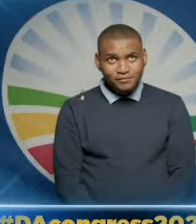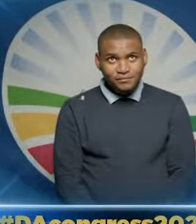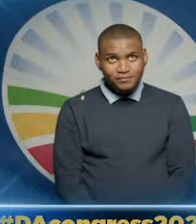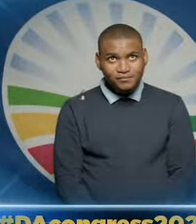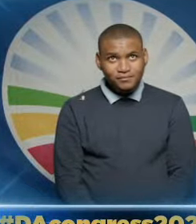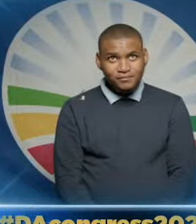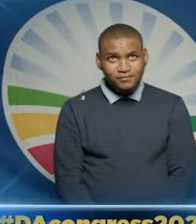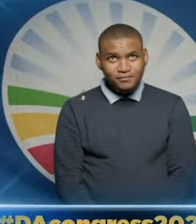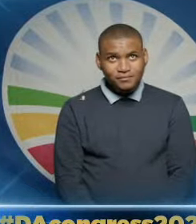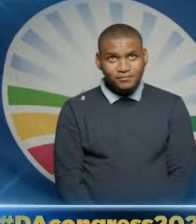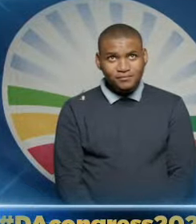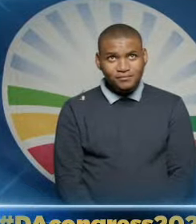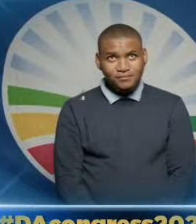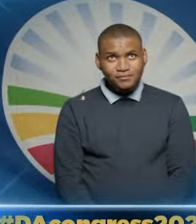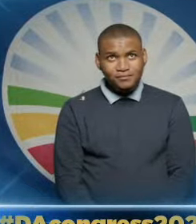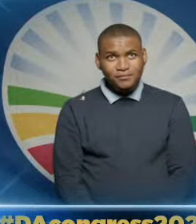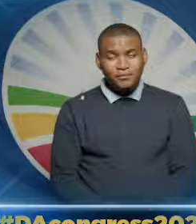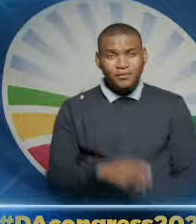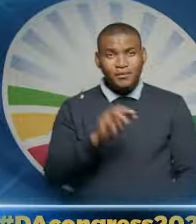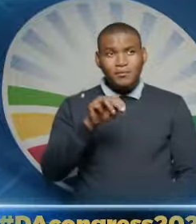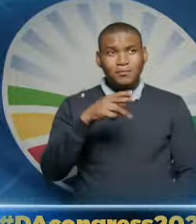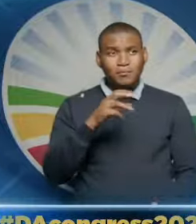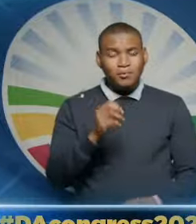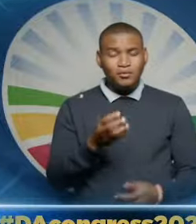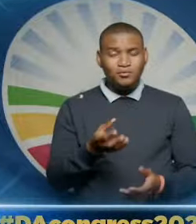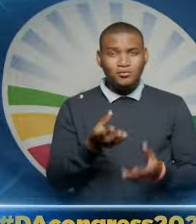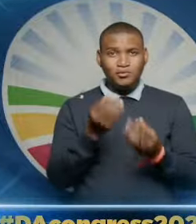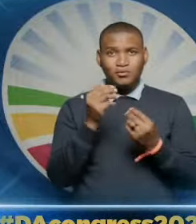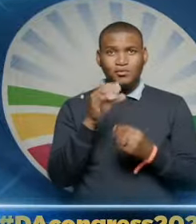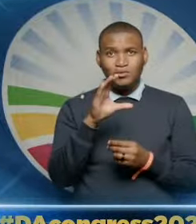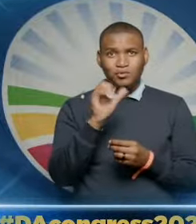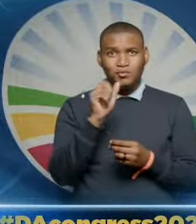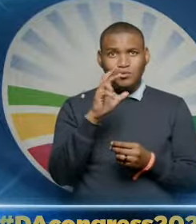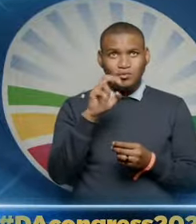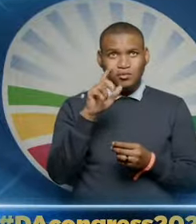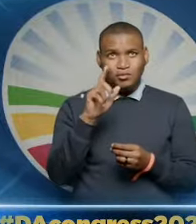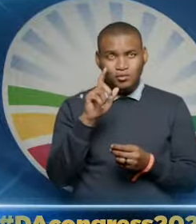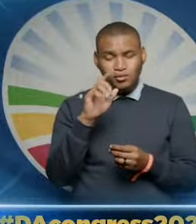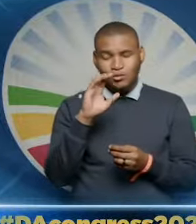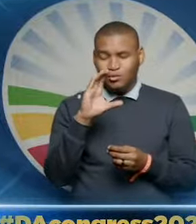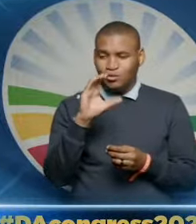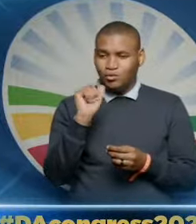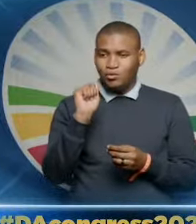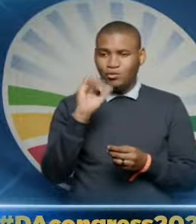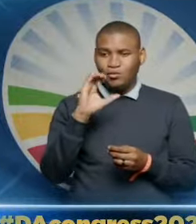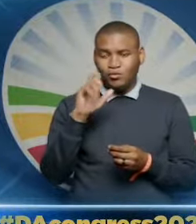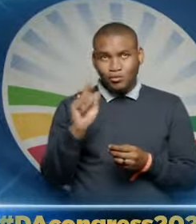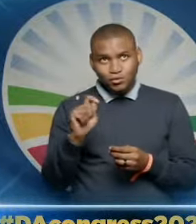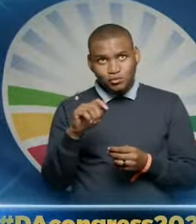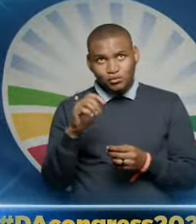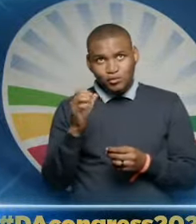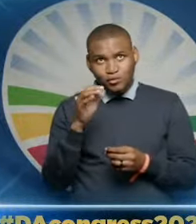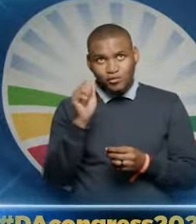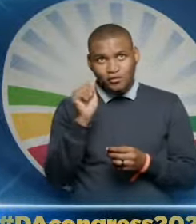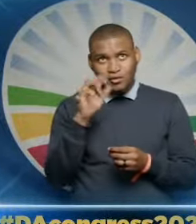arms. And indeed, it is coat of arms. So Mpho, congrats. You will choose the speaking order. All right, so